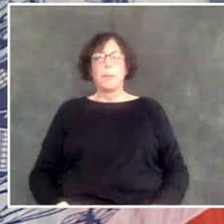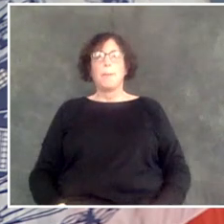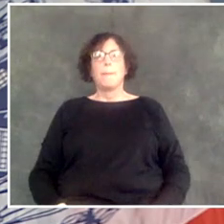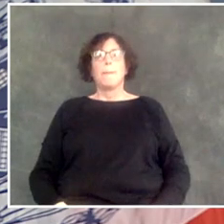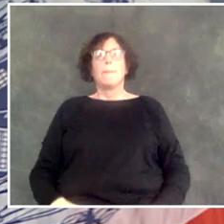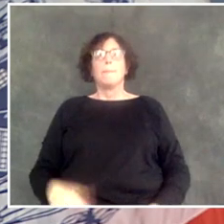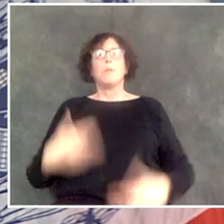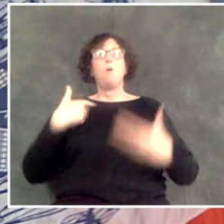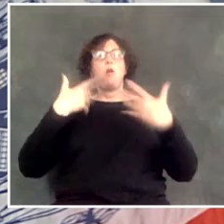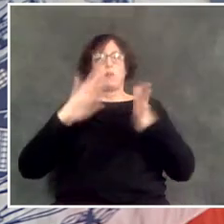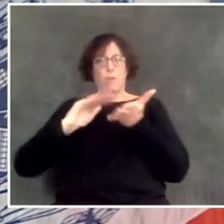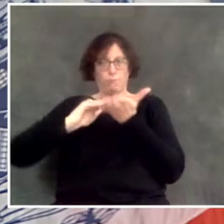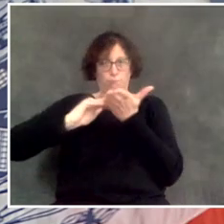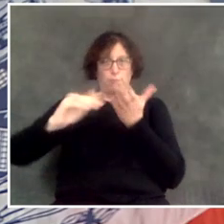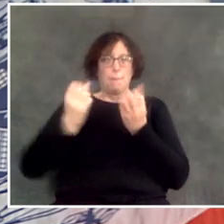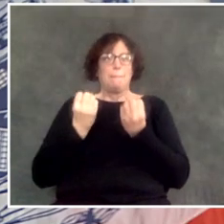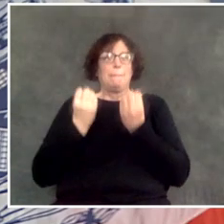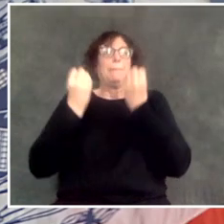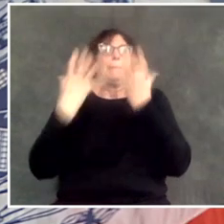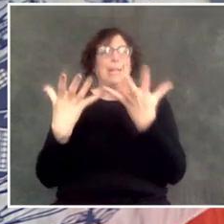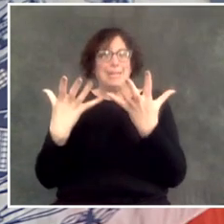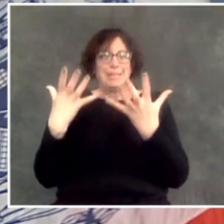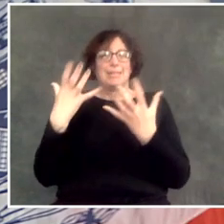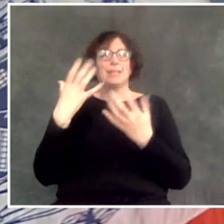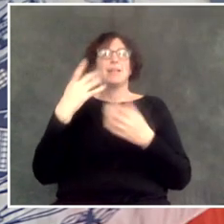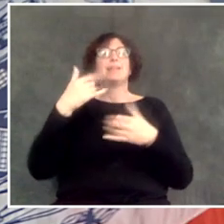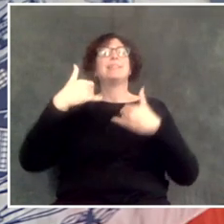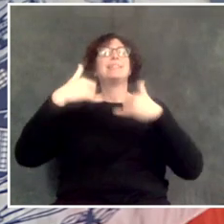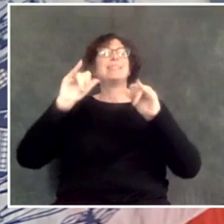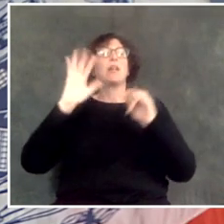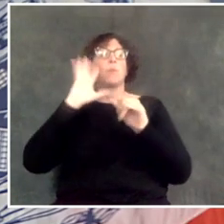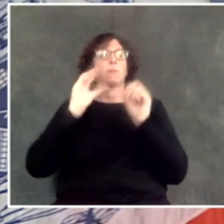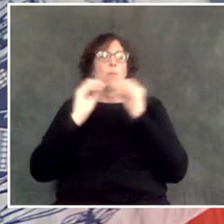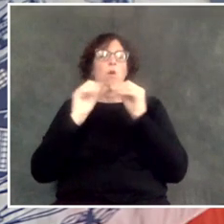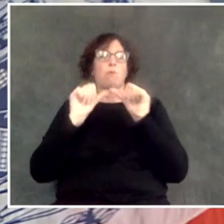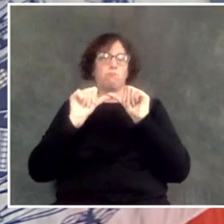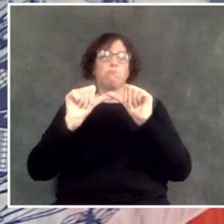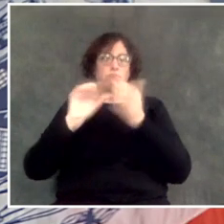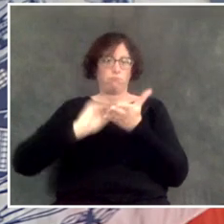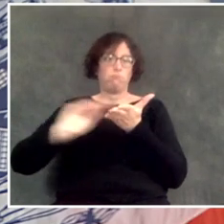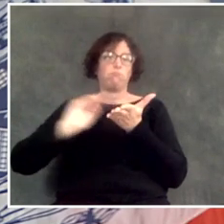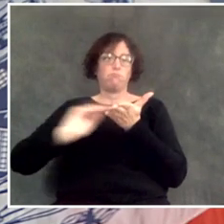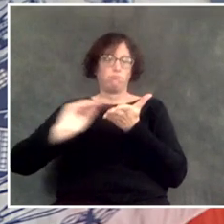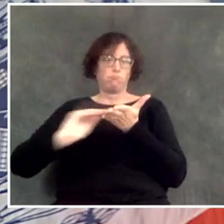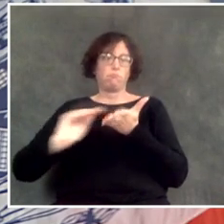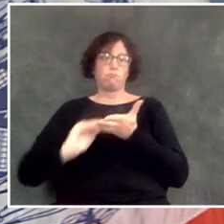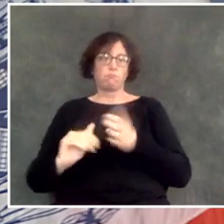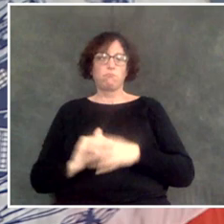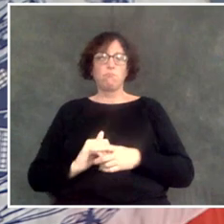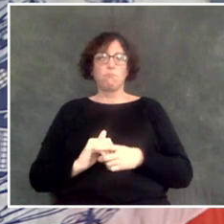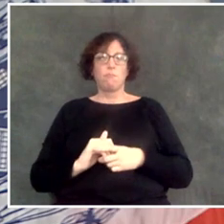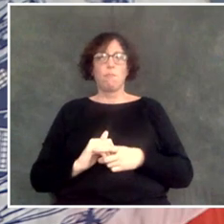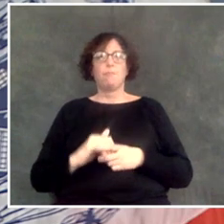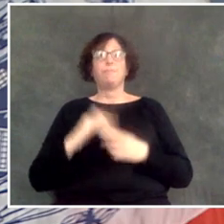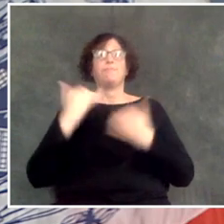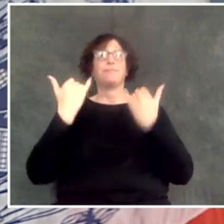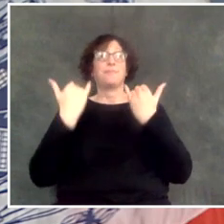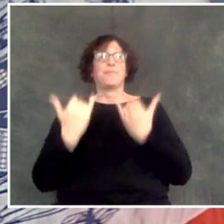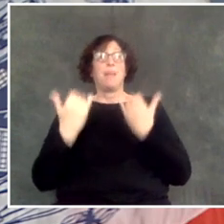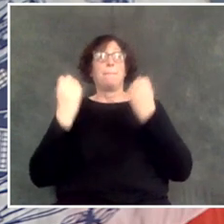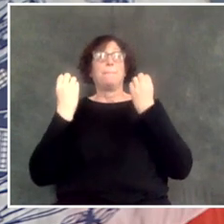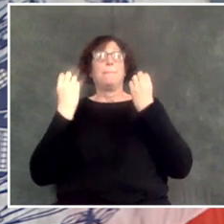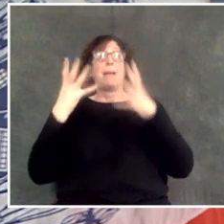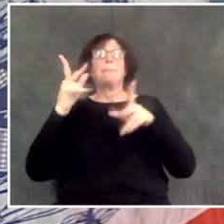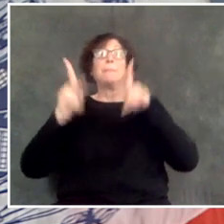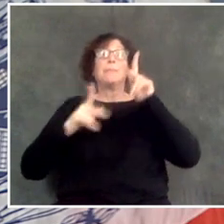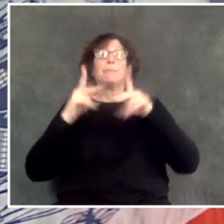now is well below 4,500 inmates. And if I'm doing my math right, I think that's right now. And